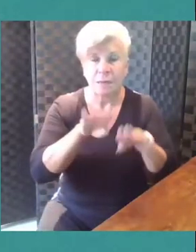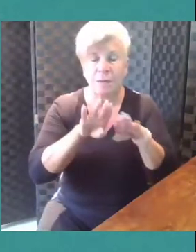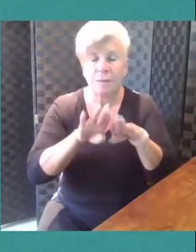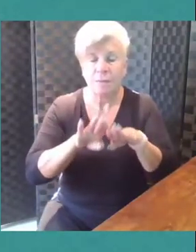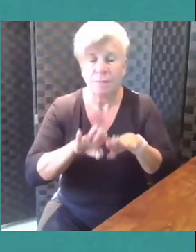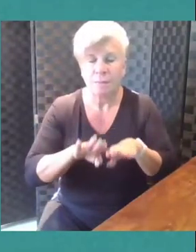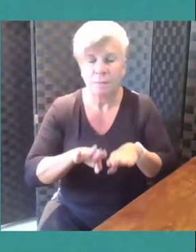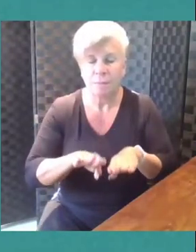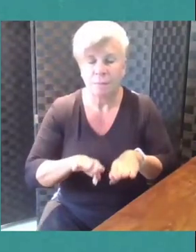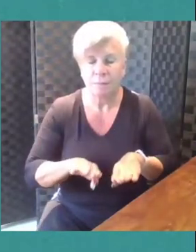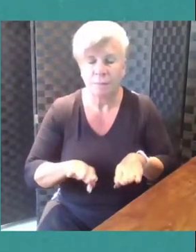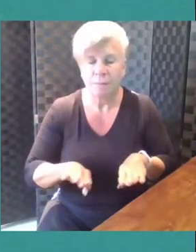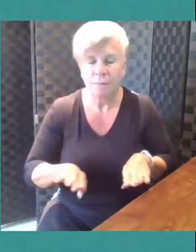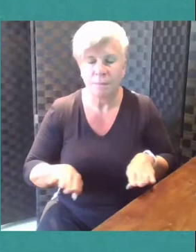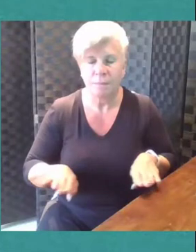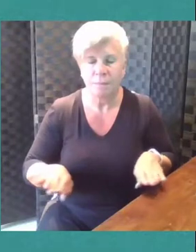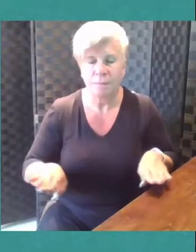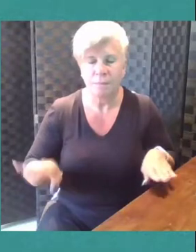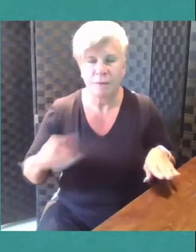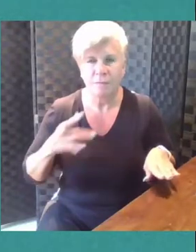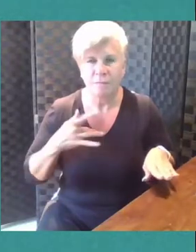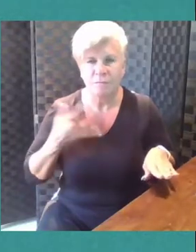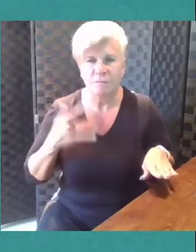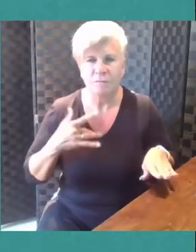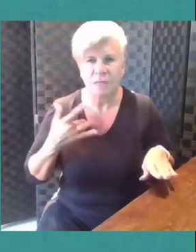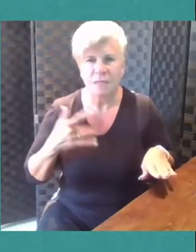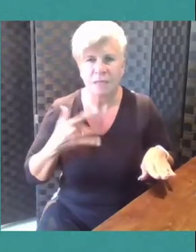Feet are still. Can you feel them?